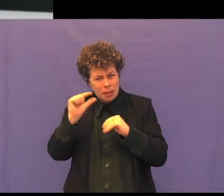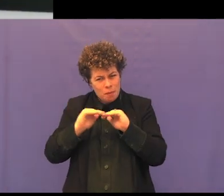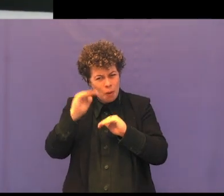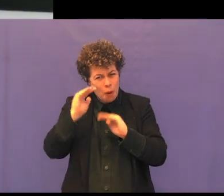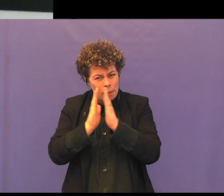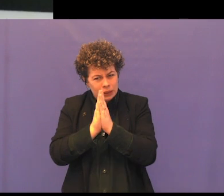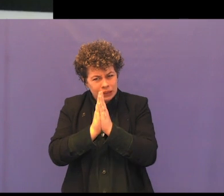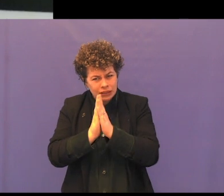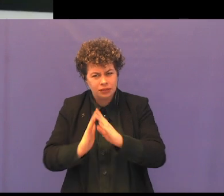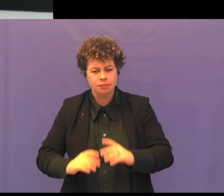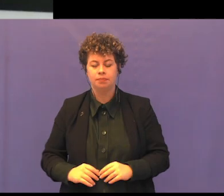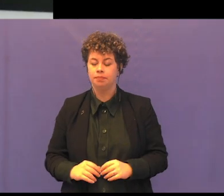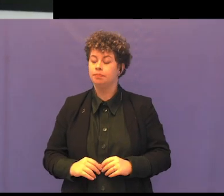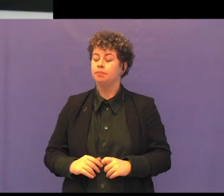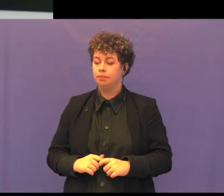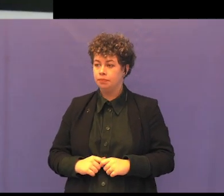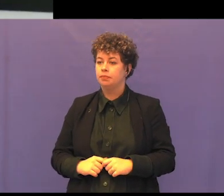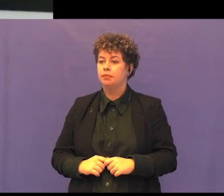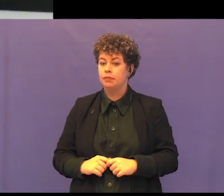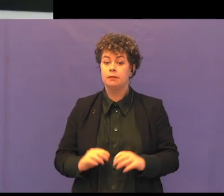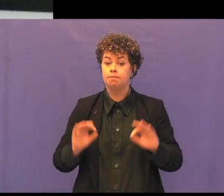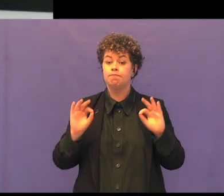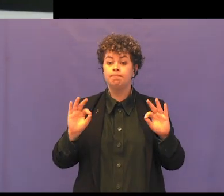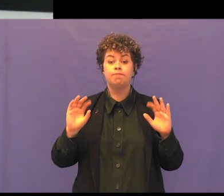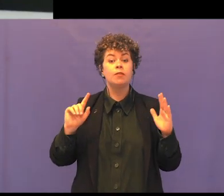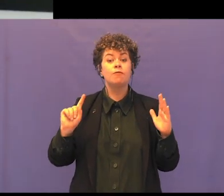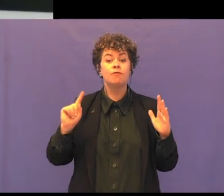messenger. This is Zuckerman's